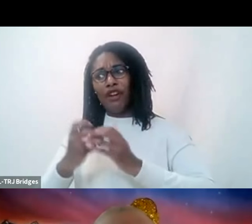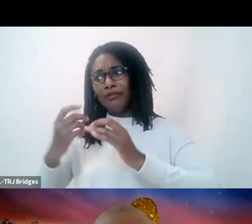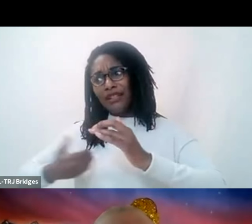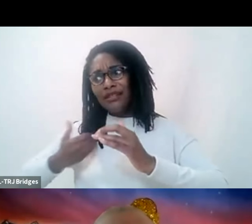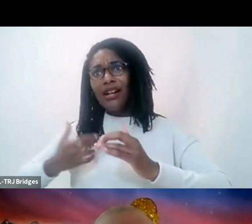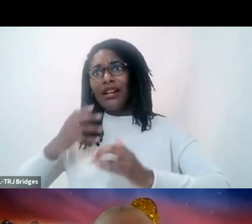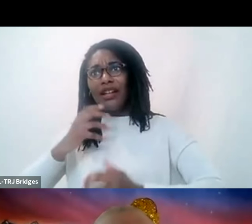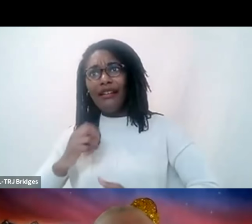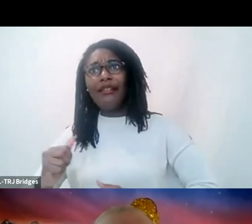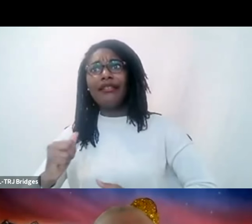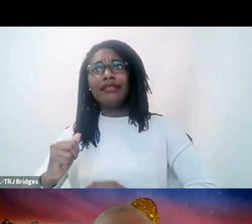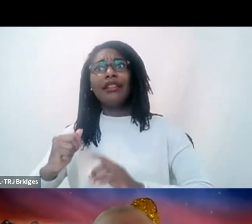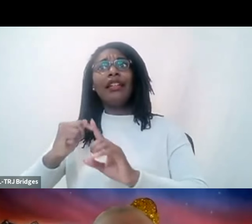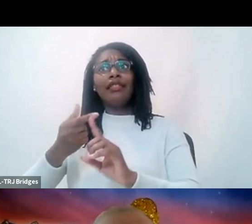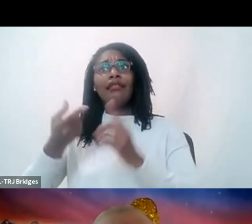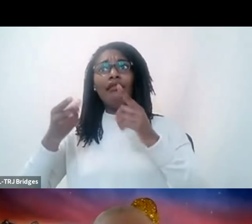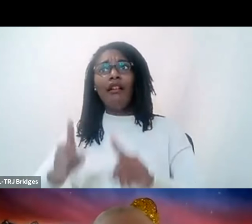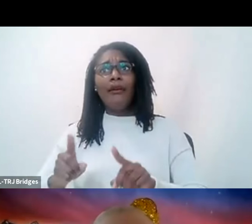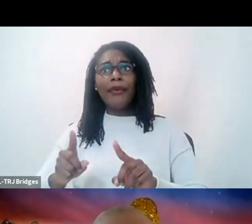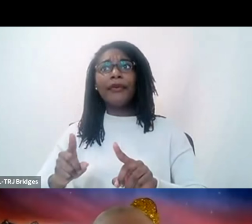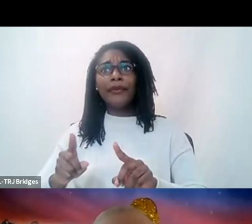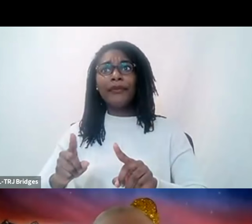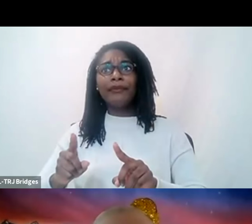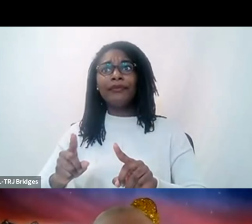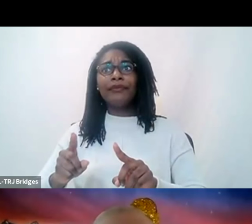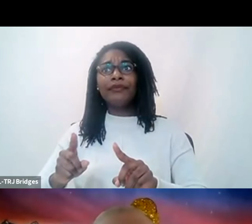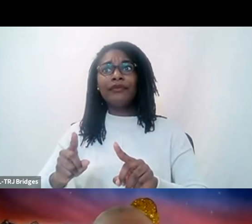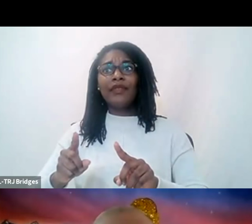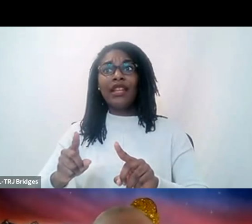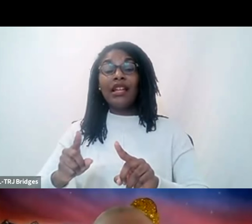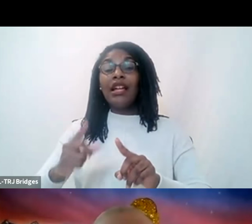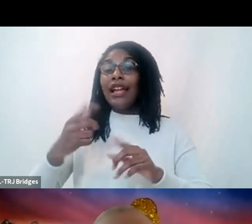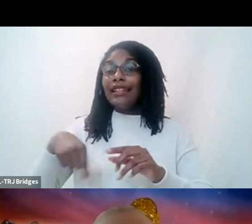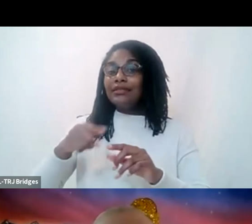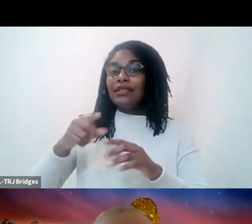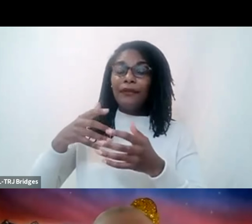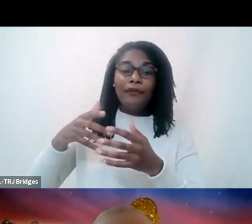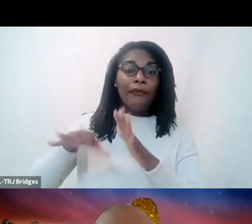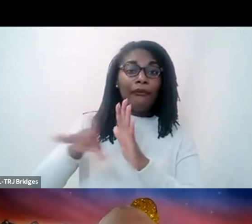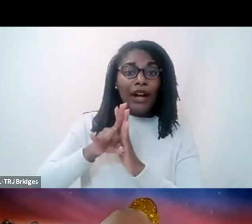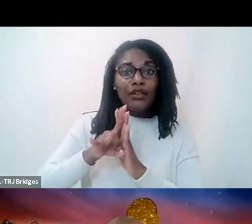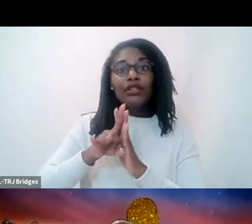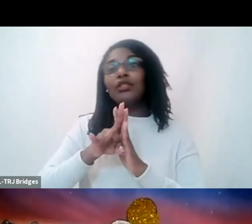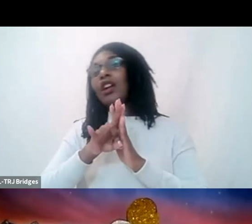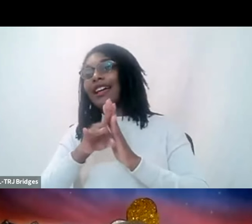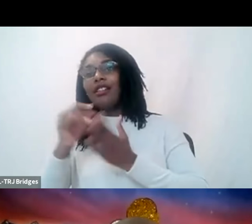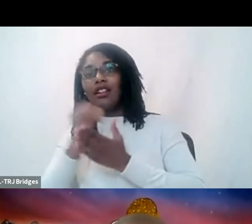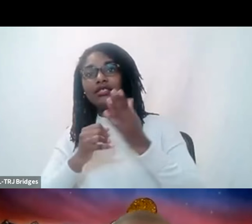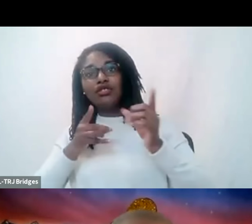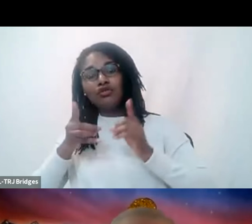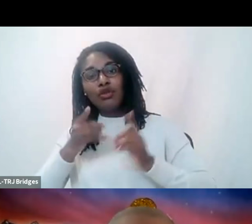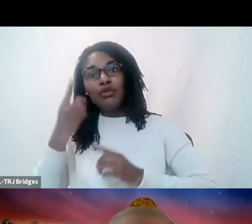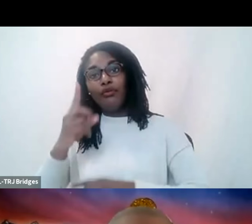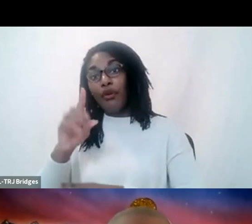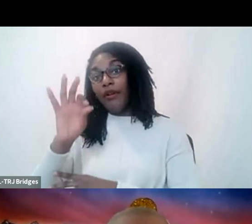Mahiri Fajimba Keita, founder and artistic director of Farafina Khan.